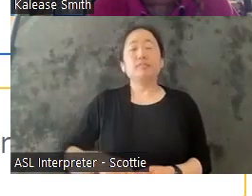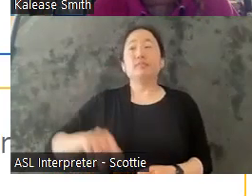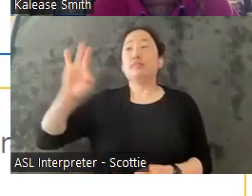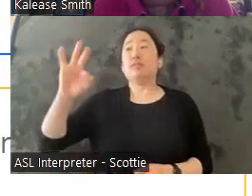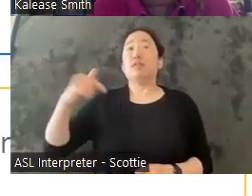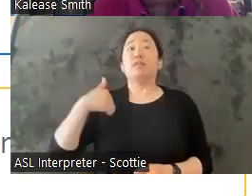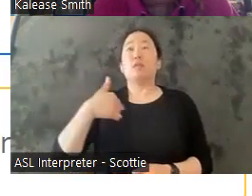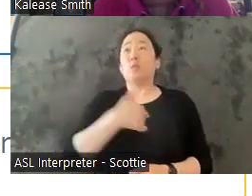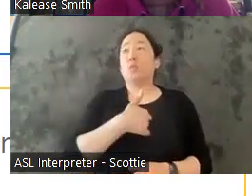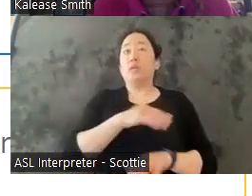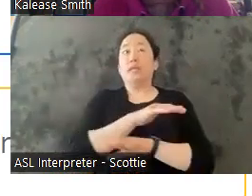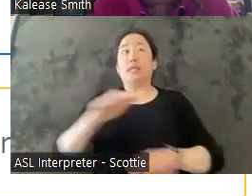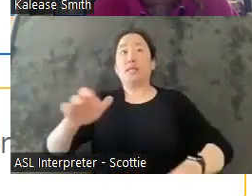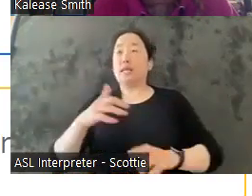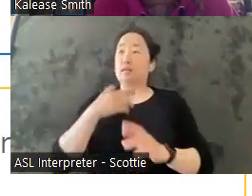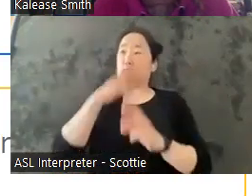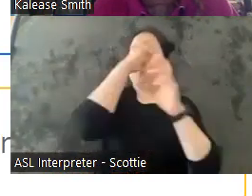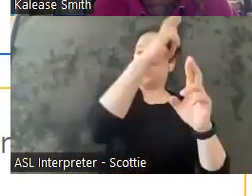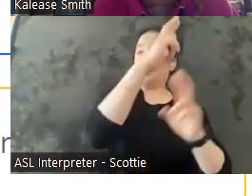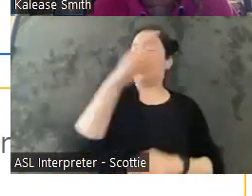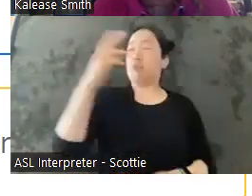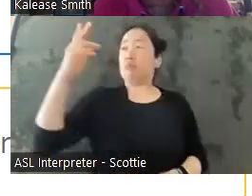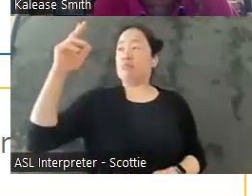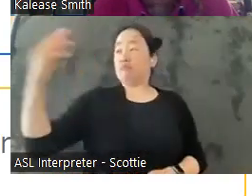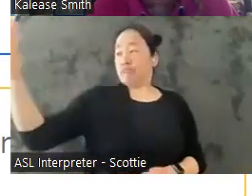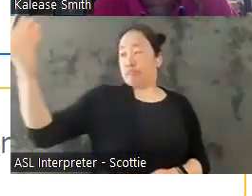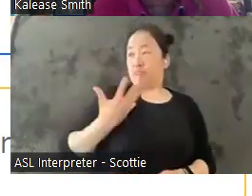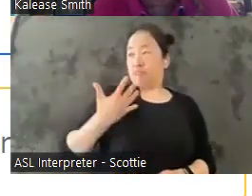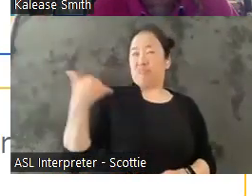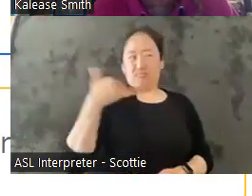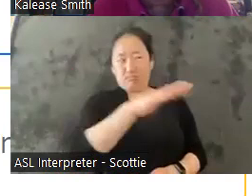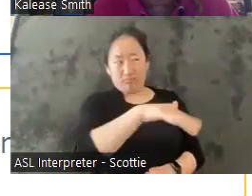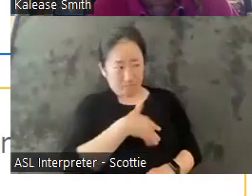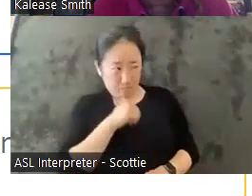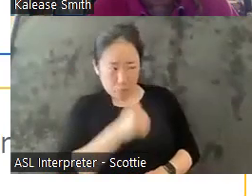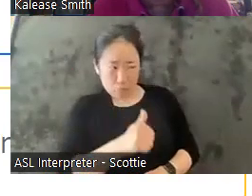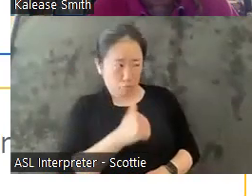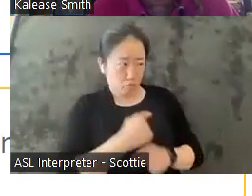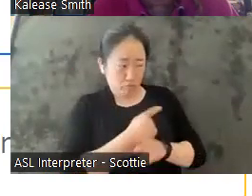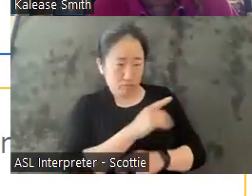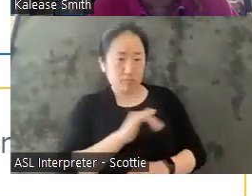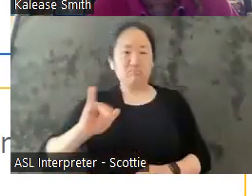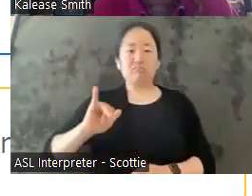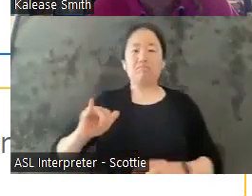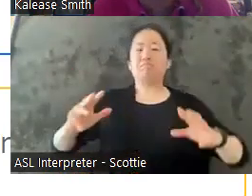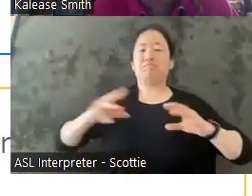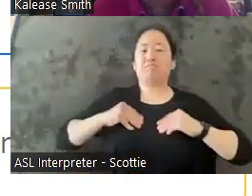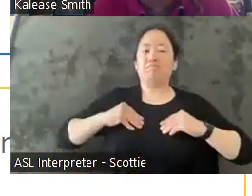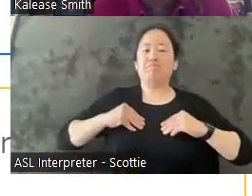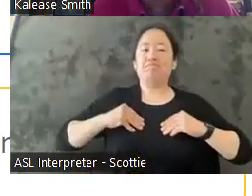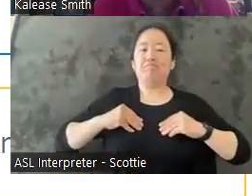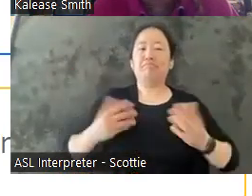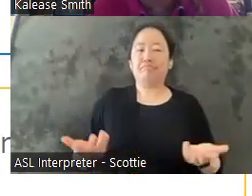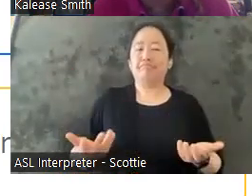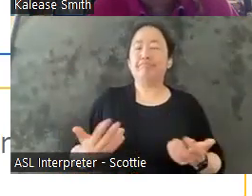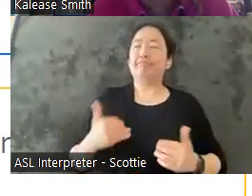we are told we didn't act in a respectful way and committing ourselves to doing better in the future. Accountability is a huge part of